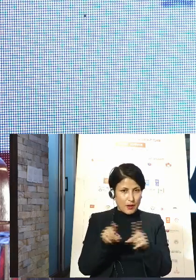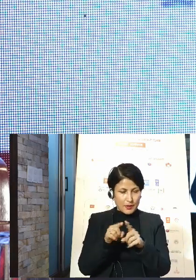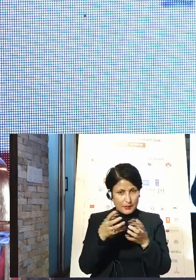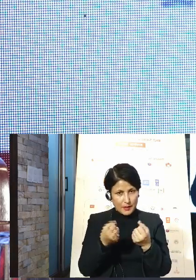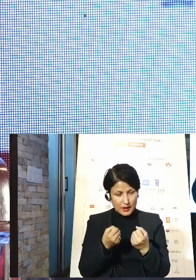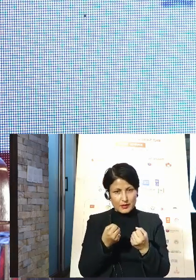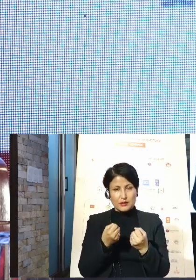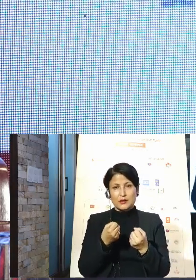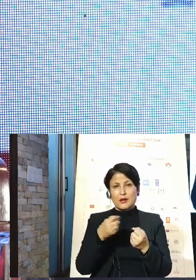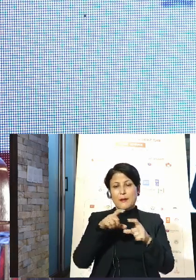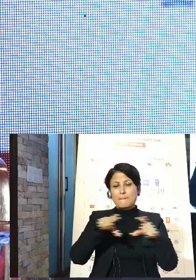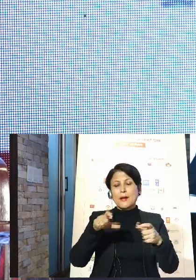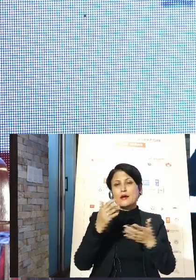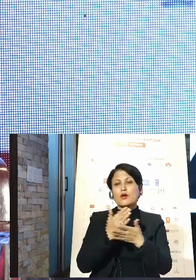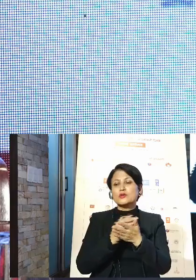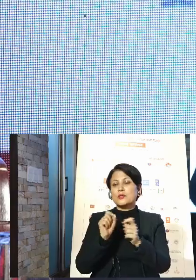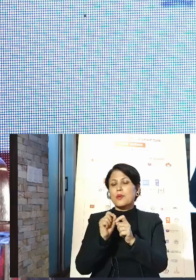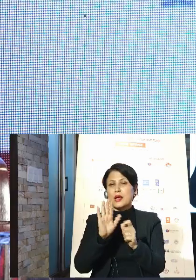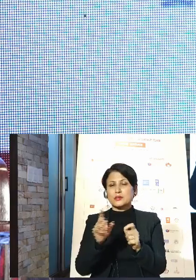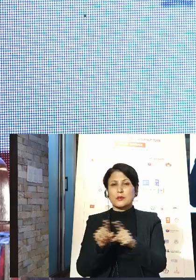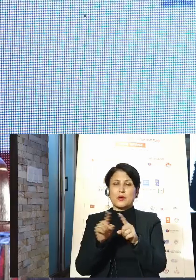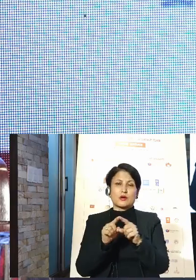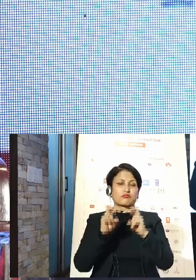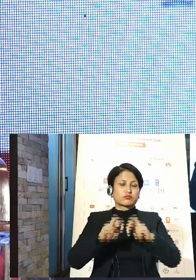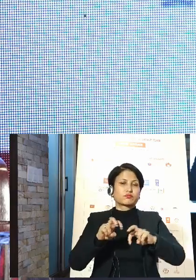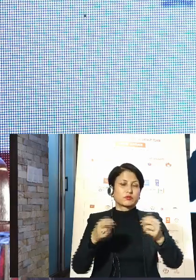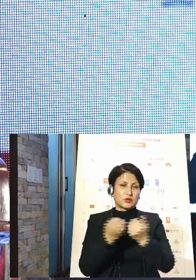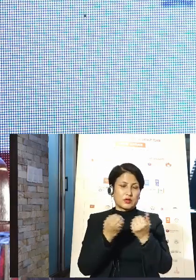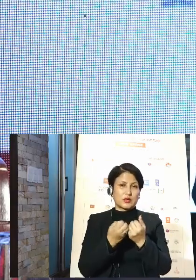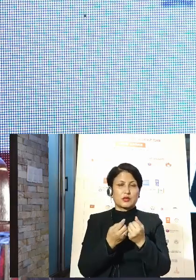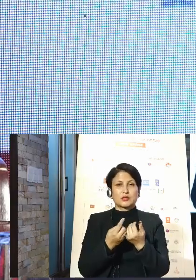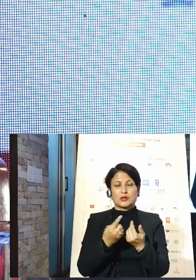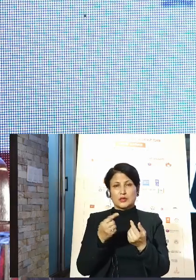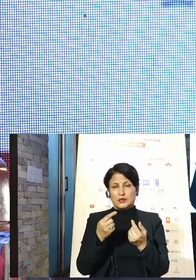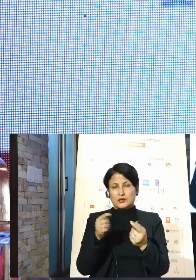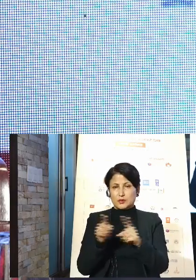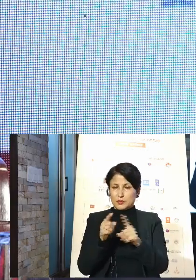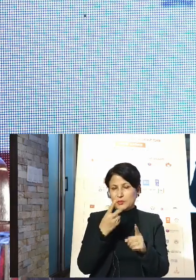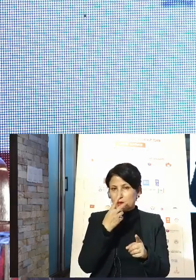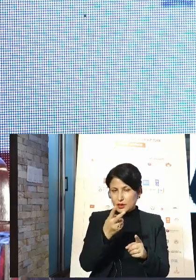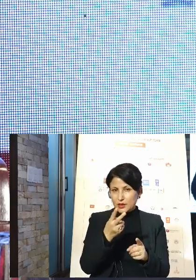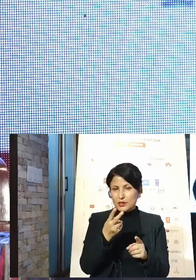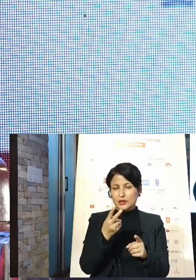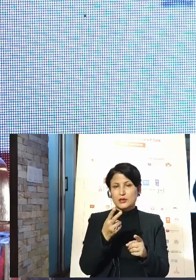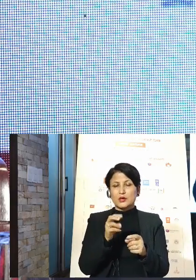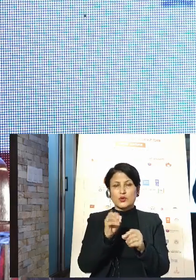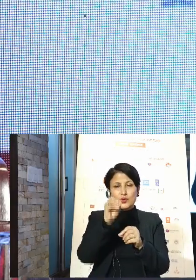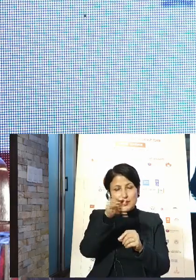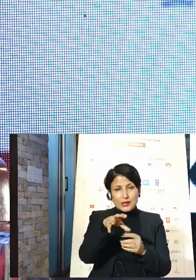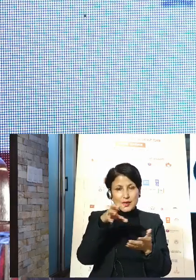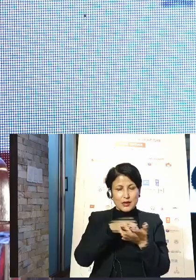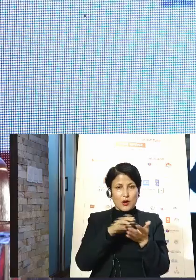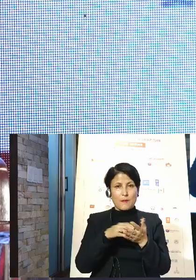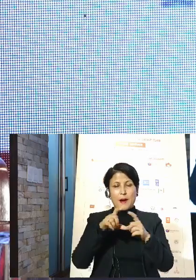pads, etc. What I found is just dispensers, pads, and some